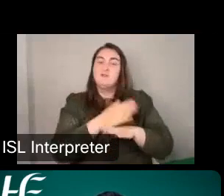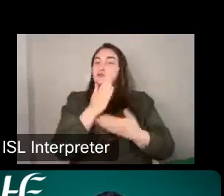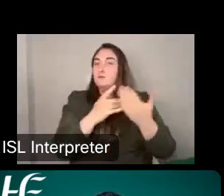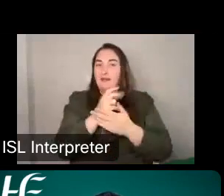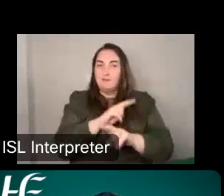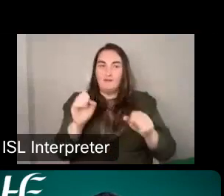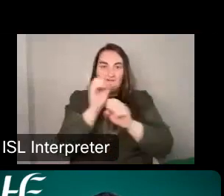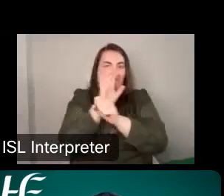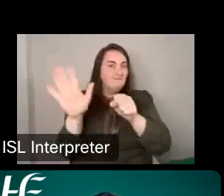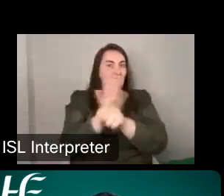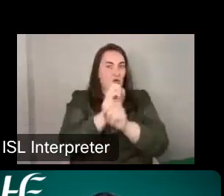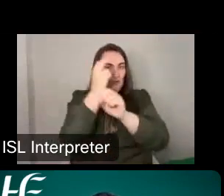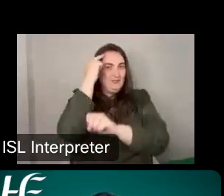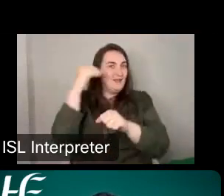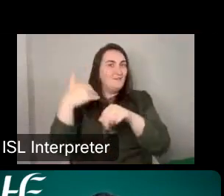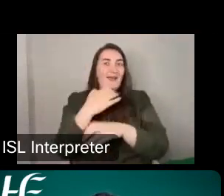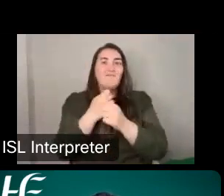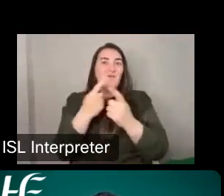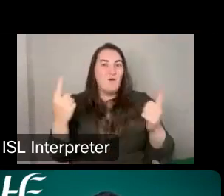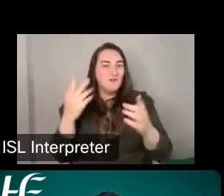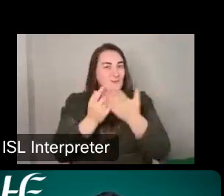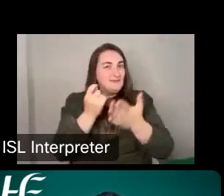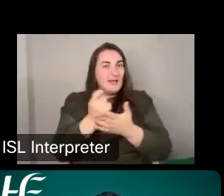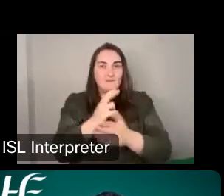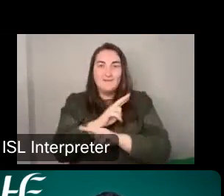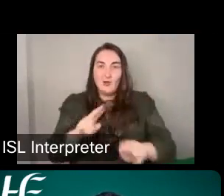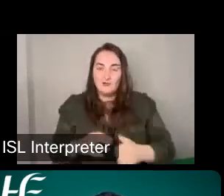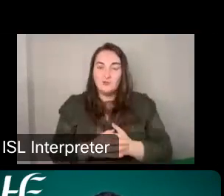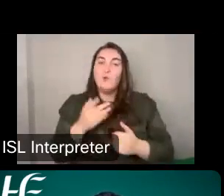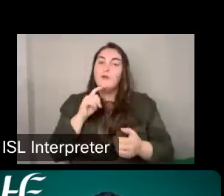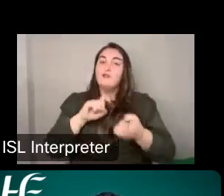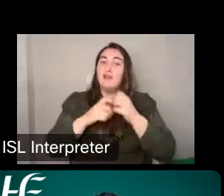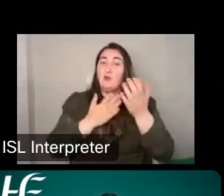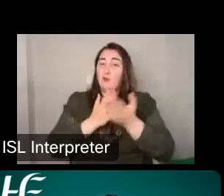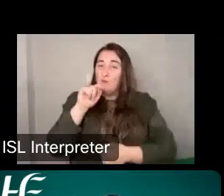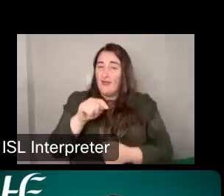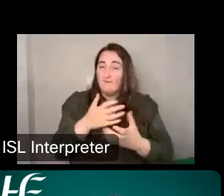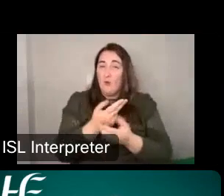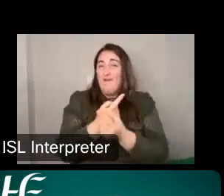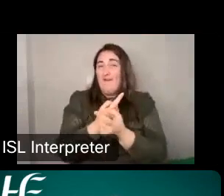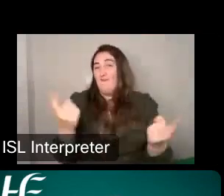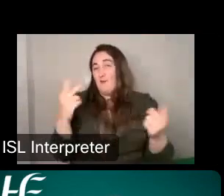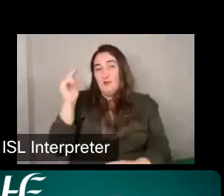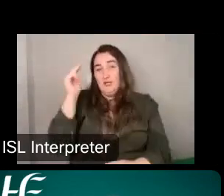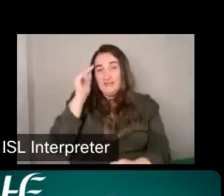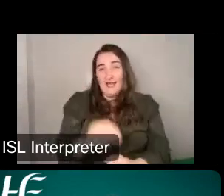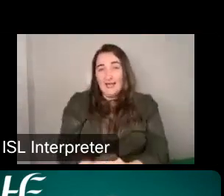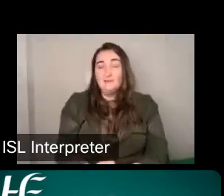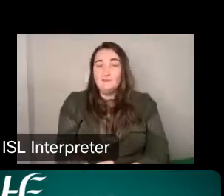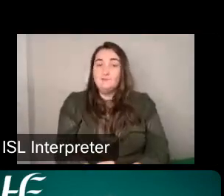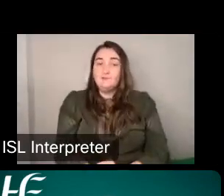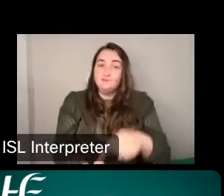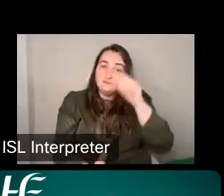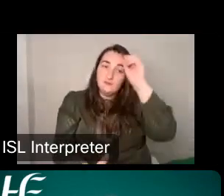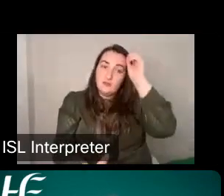by everybody. So we'll try and cover that in a helpful way for everybody. So just to begin with, I'm not going to